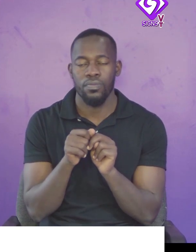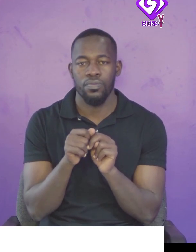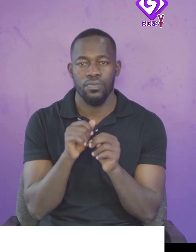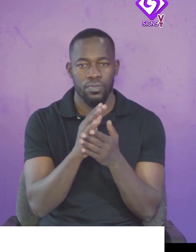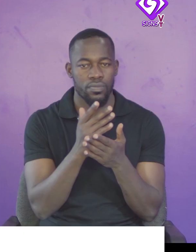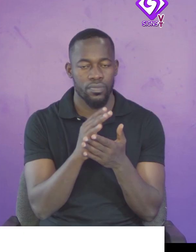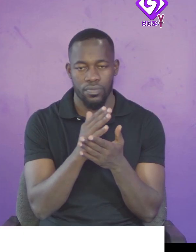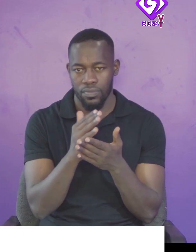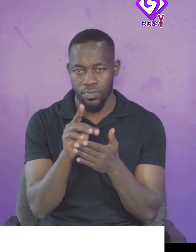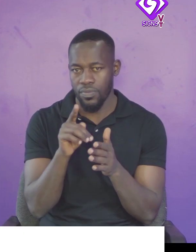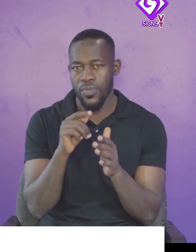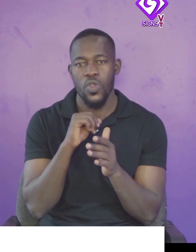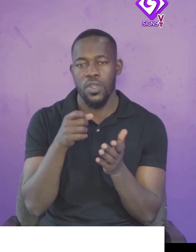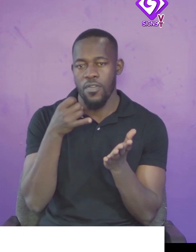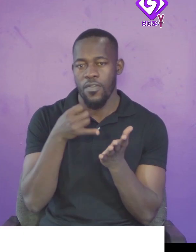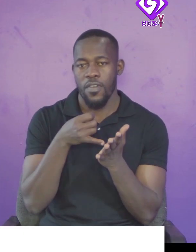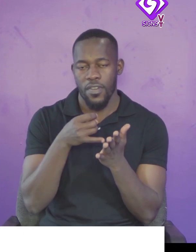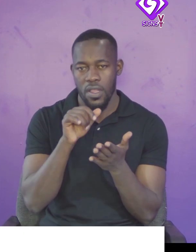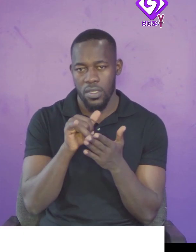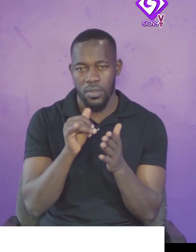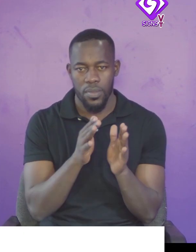sharing is part of the cooperation plan.